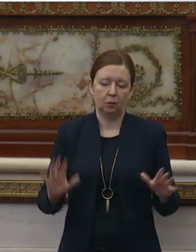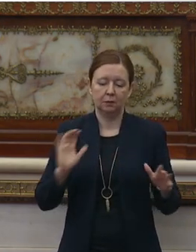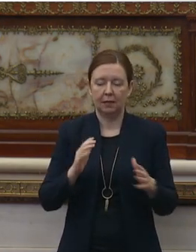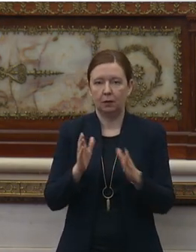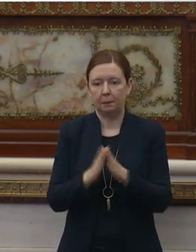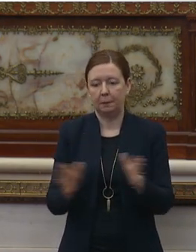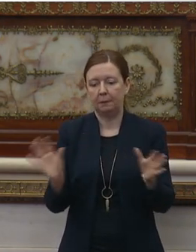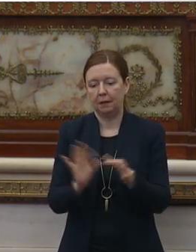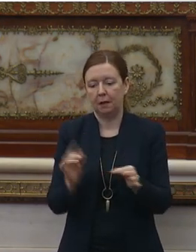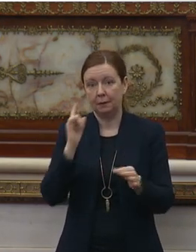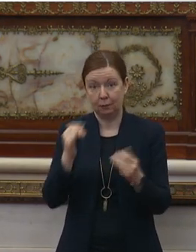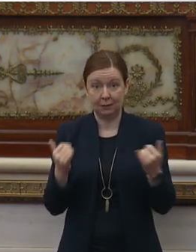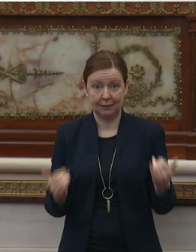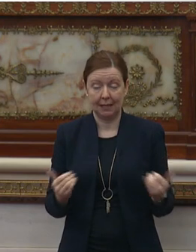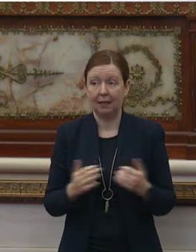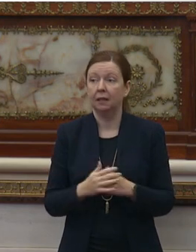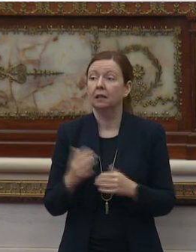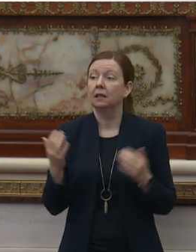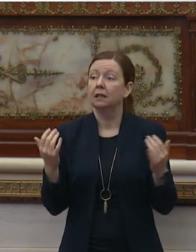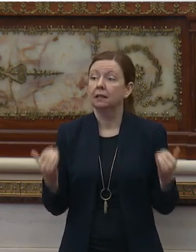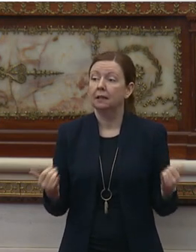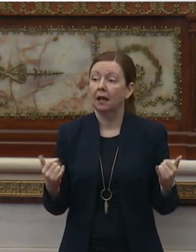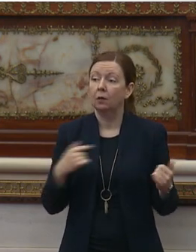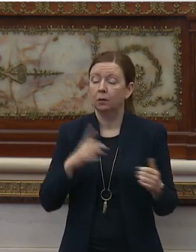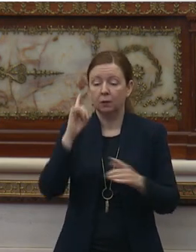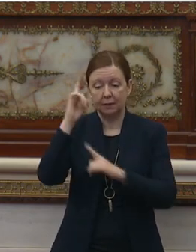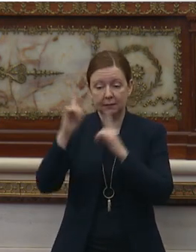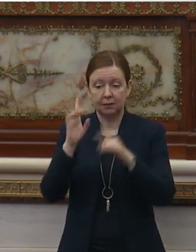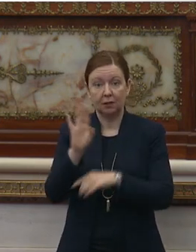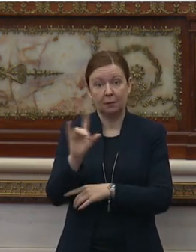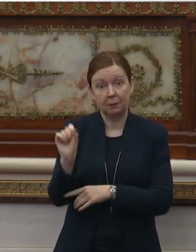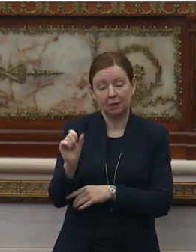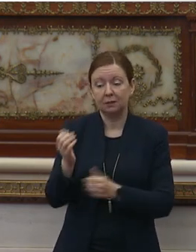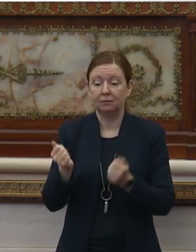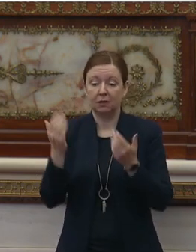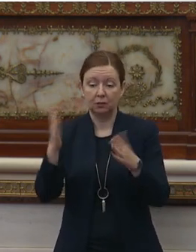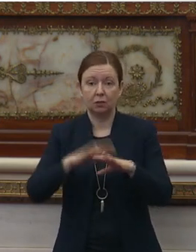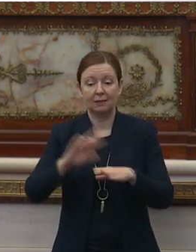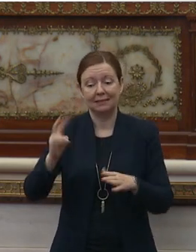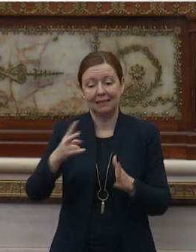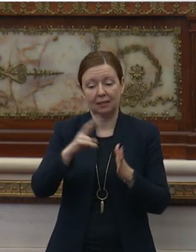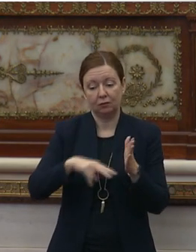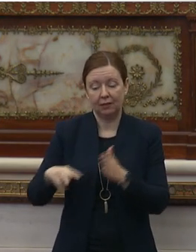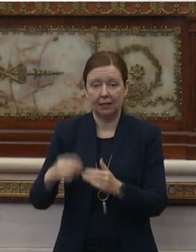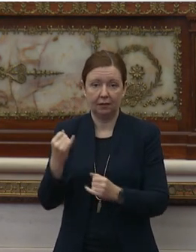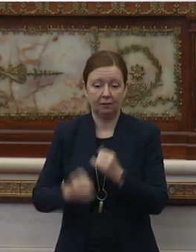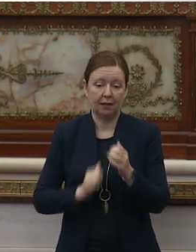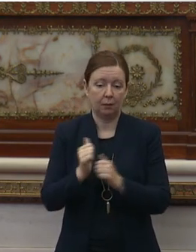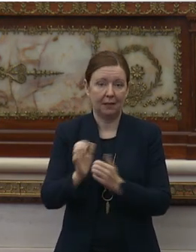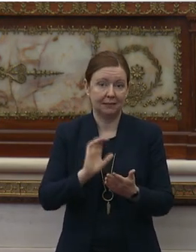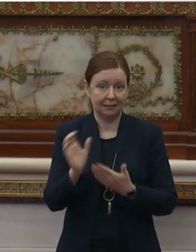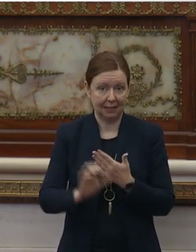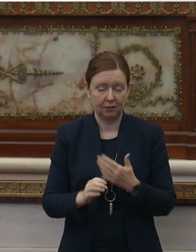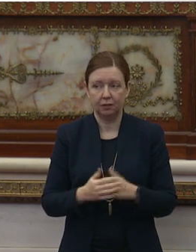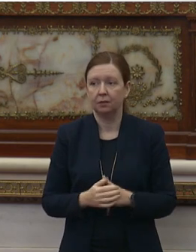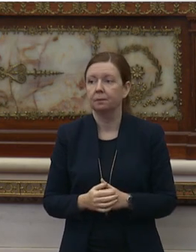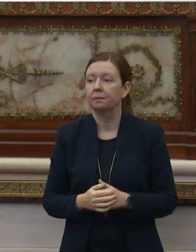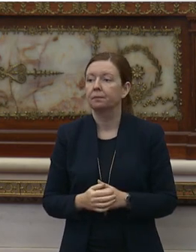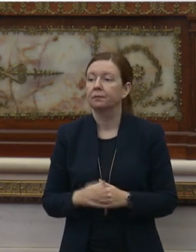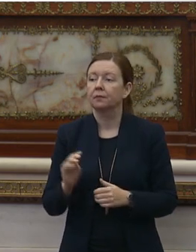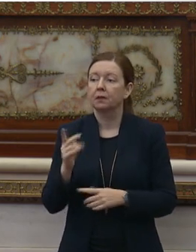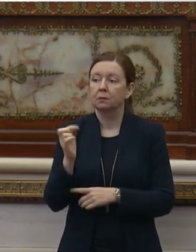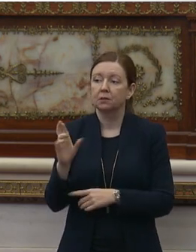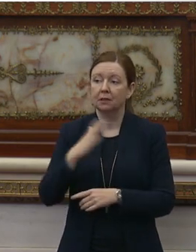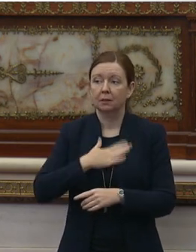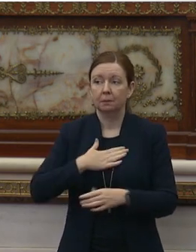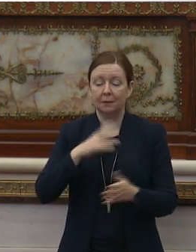public comment for the day. We will now consider the bills and resolutions on a second reading and final passage calendar. So with that, Mr. Decker,